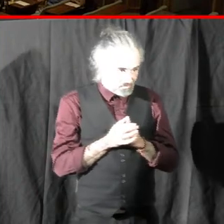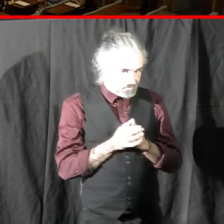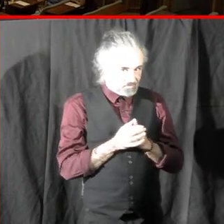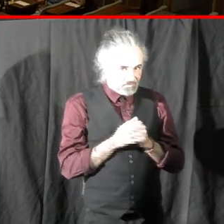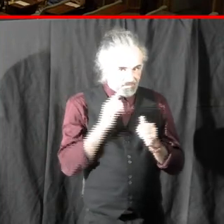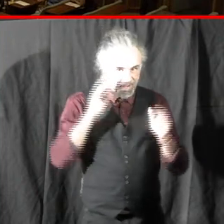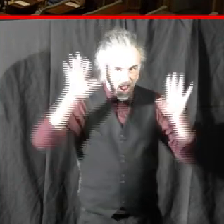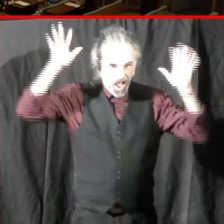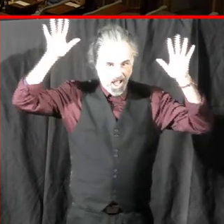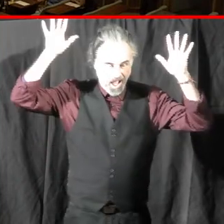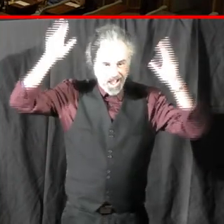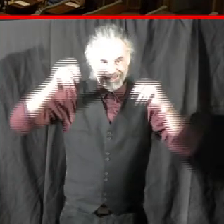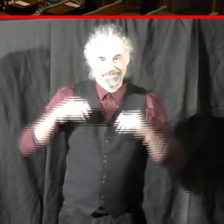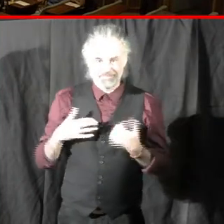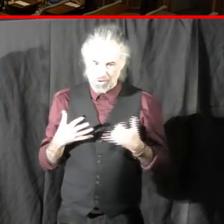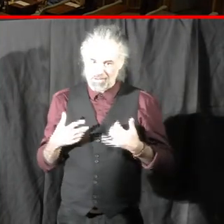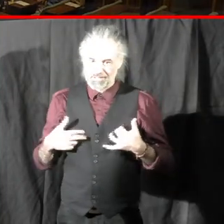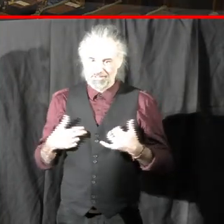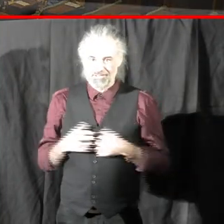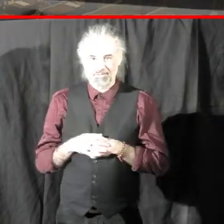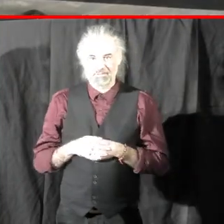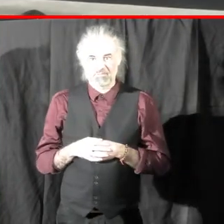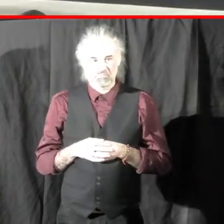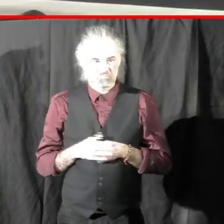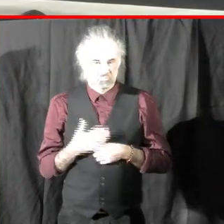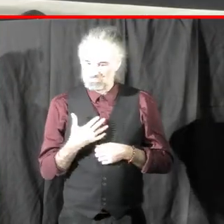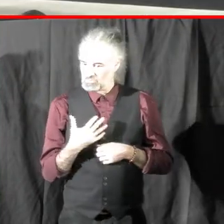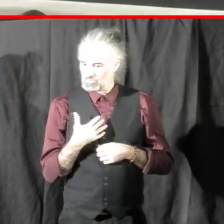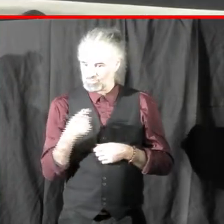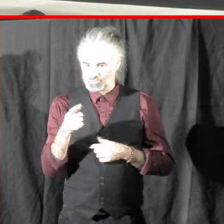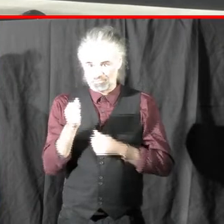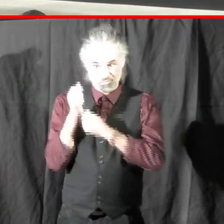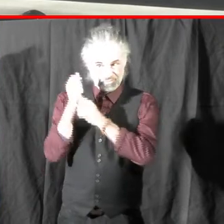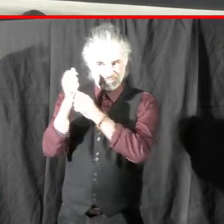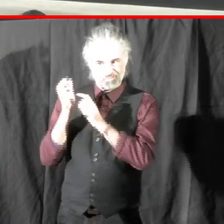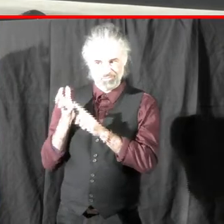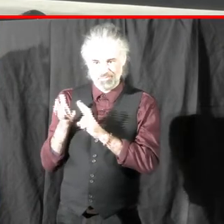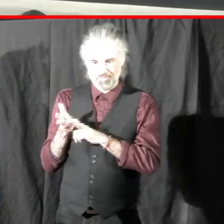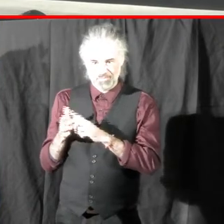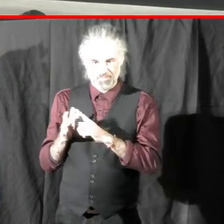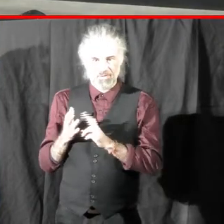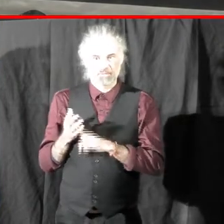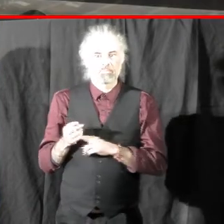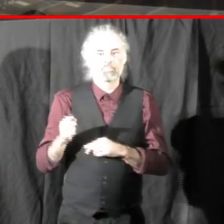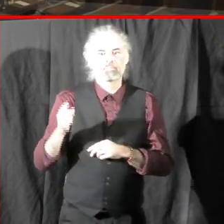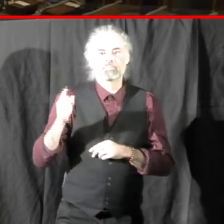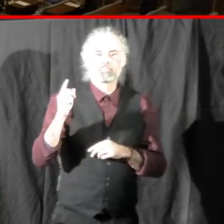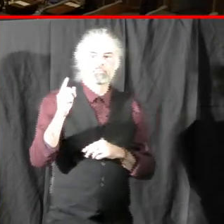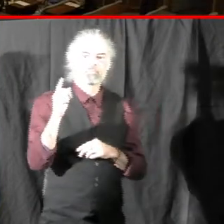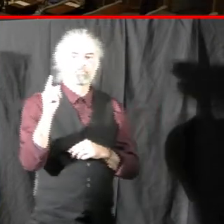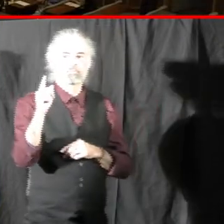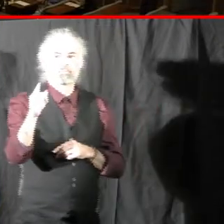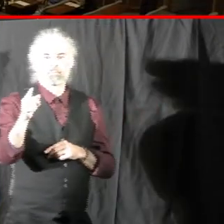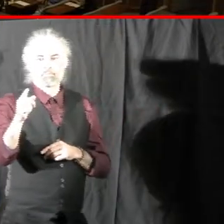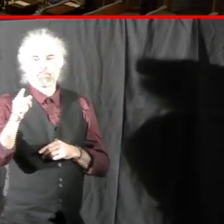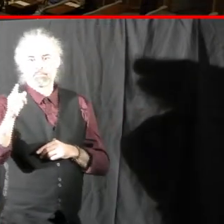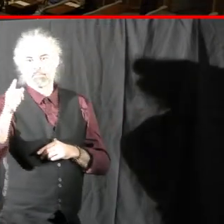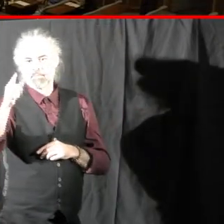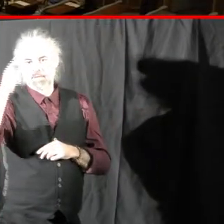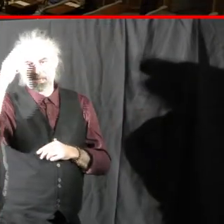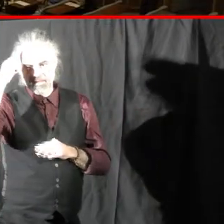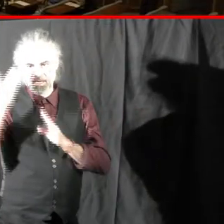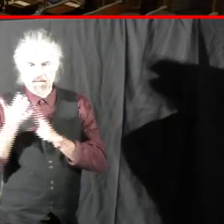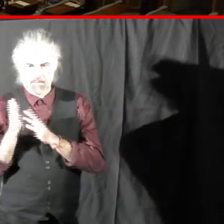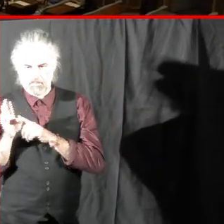clicks. Anybody else? We have union? Yes? I think the mayor should contact the science representative of the community to get to